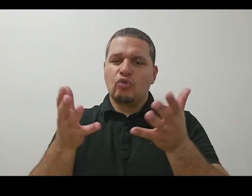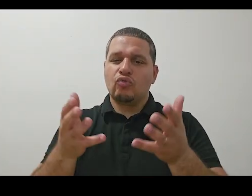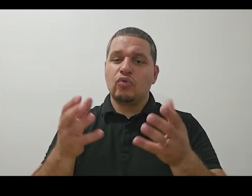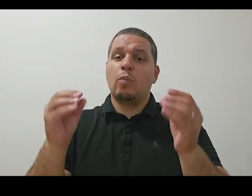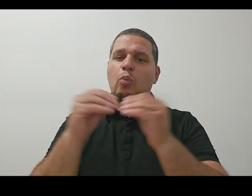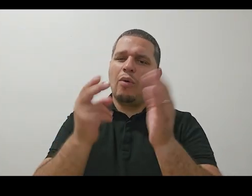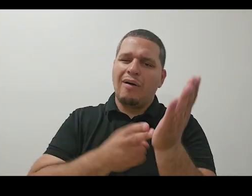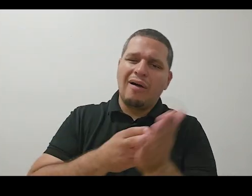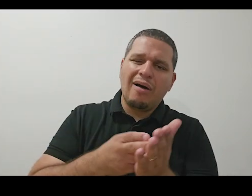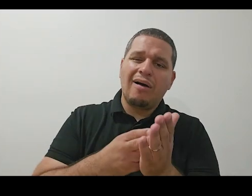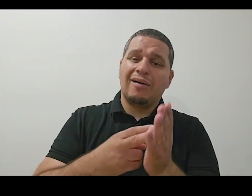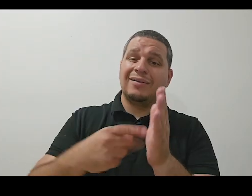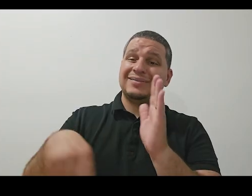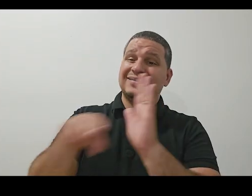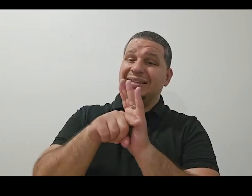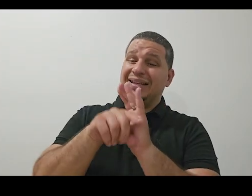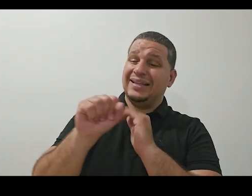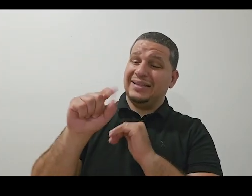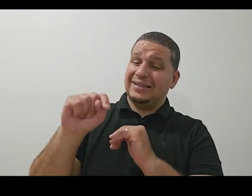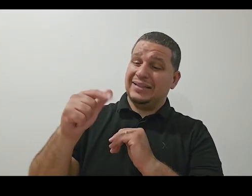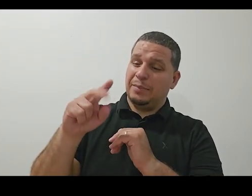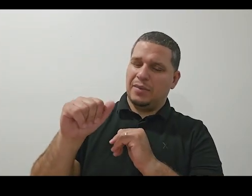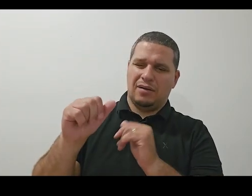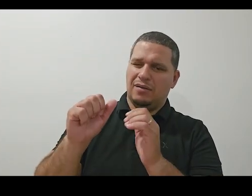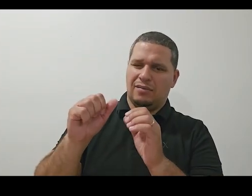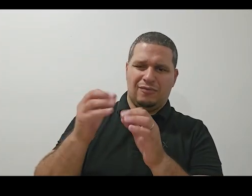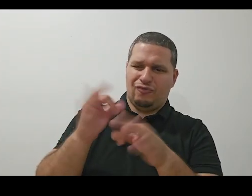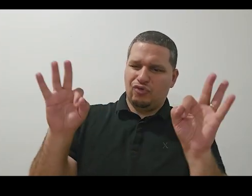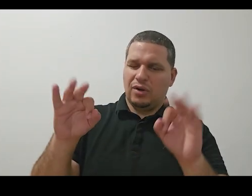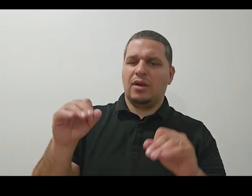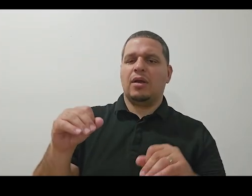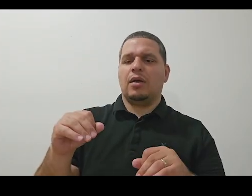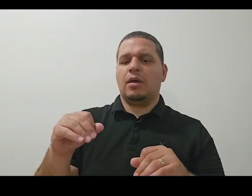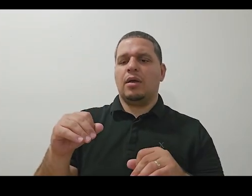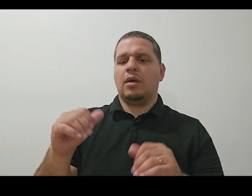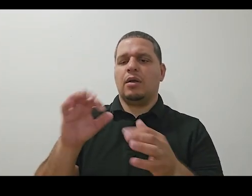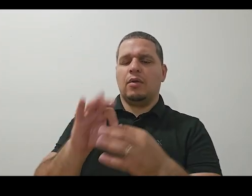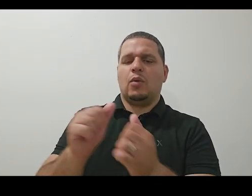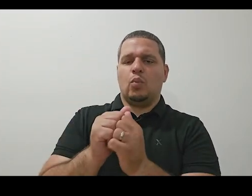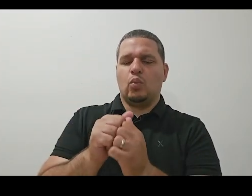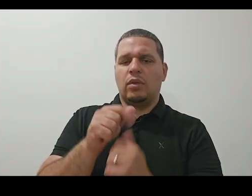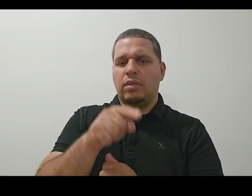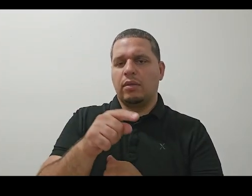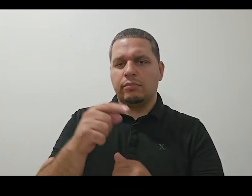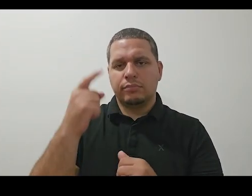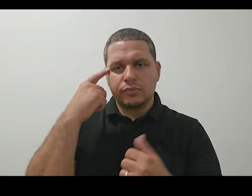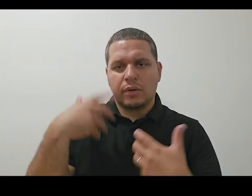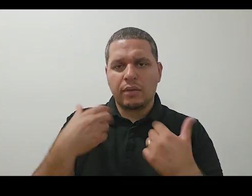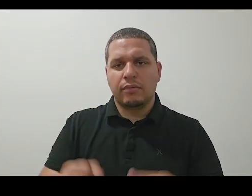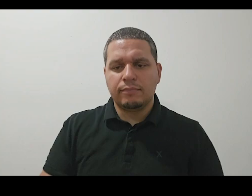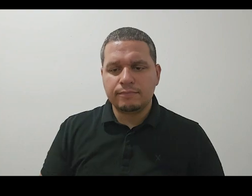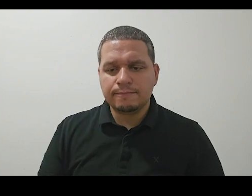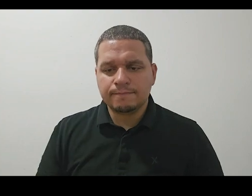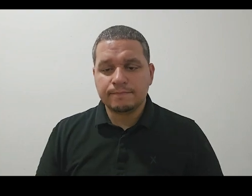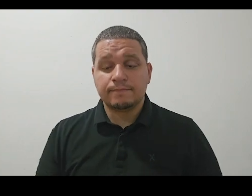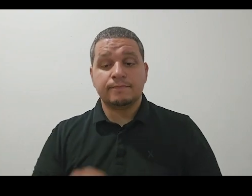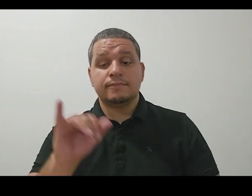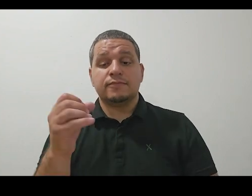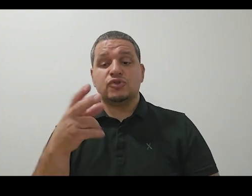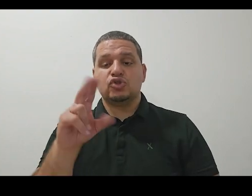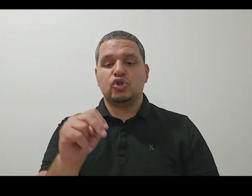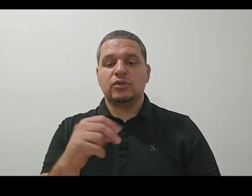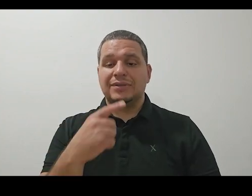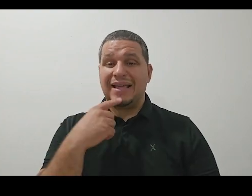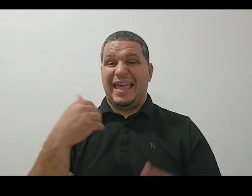most honest, stigma-free conversations around mental health and disability? John, you go first. First thing I think about